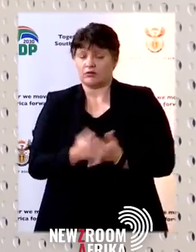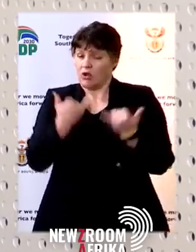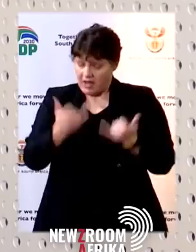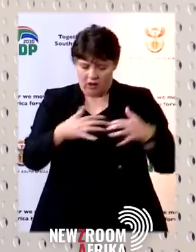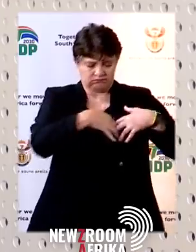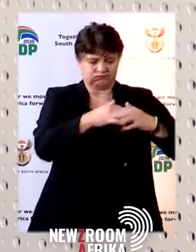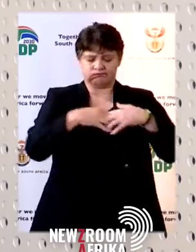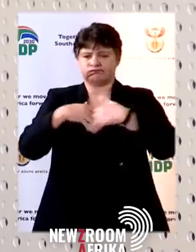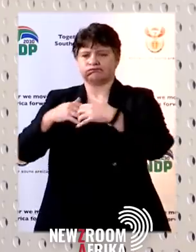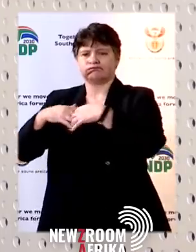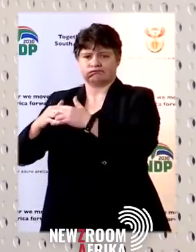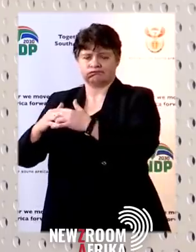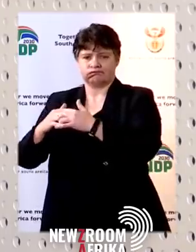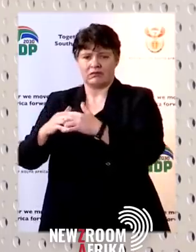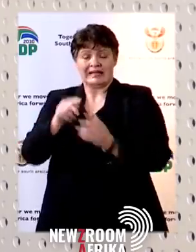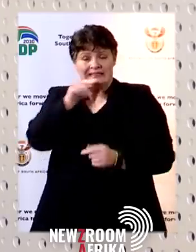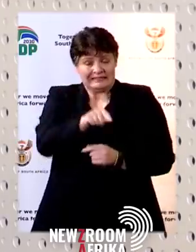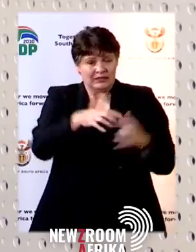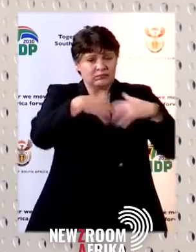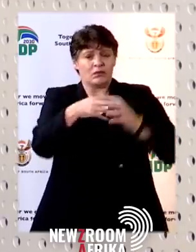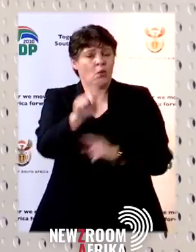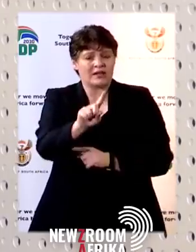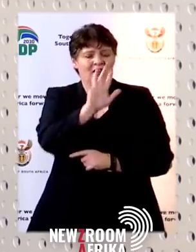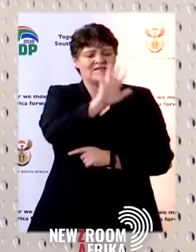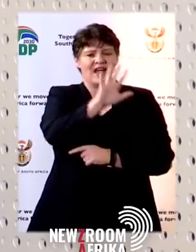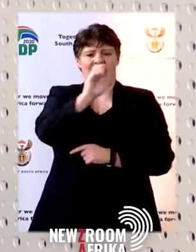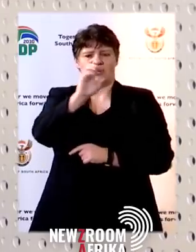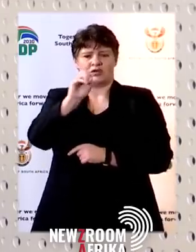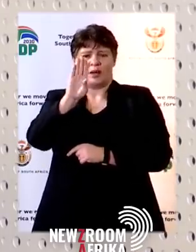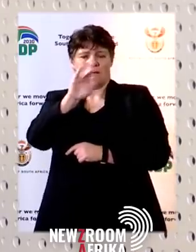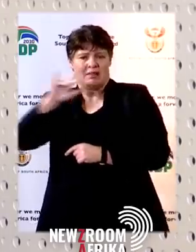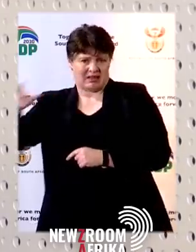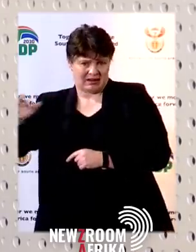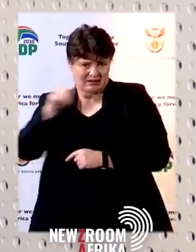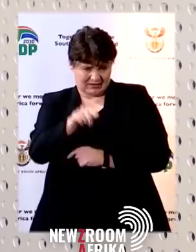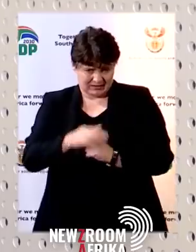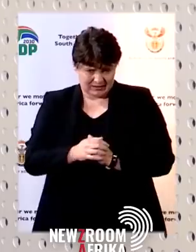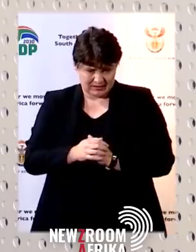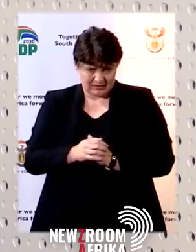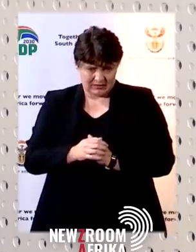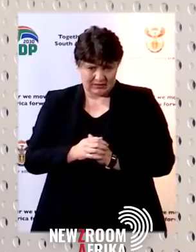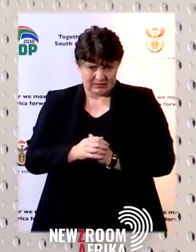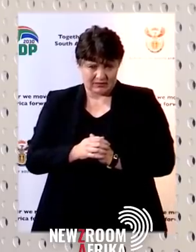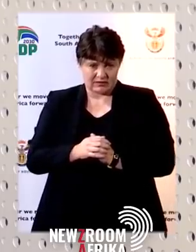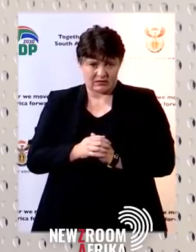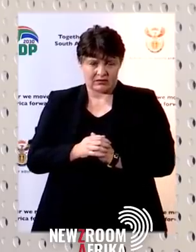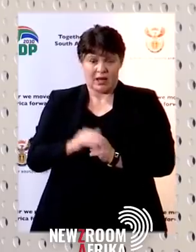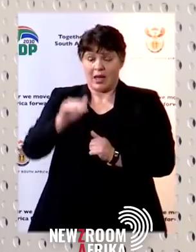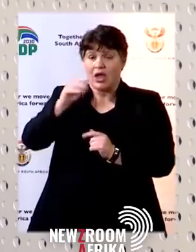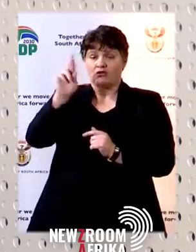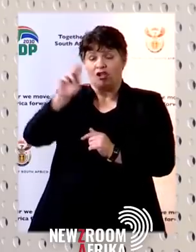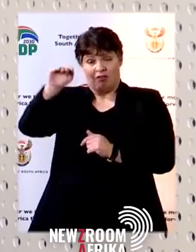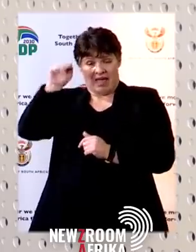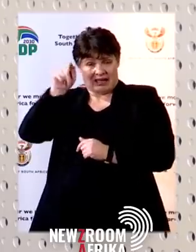of approximately 500 billion rand. Governor Lesetša has already unveiled a monetary and